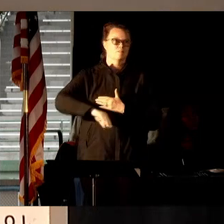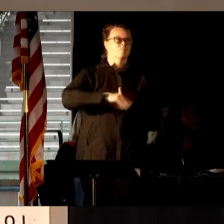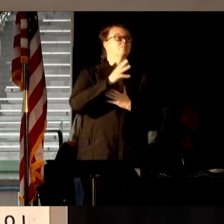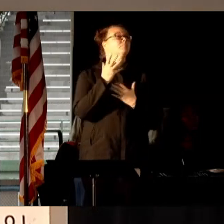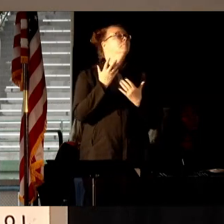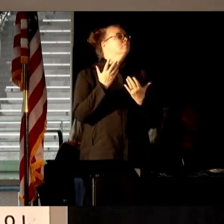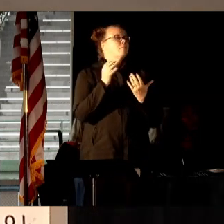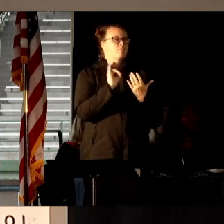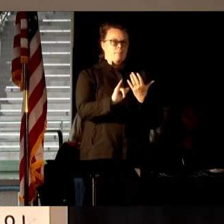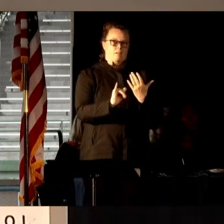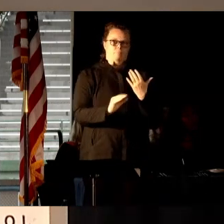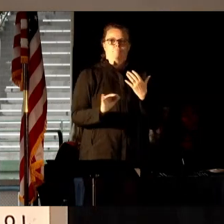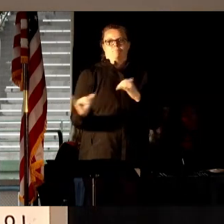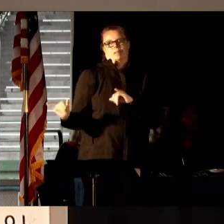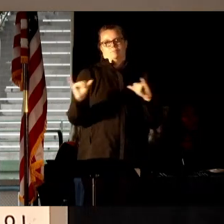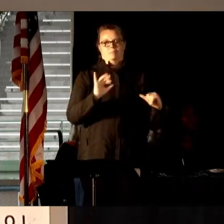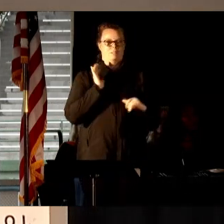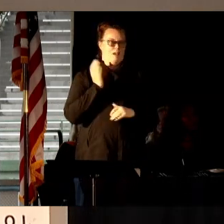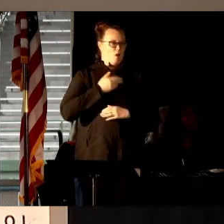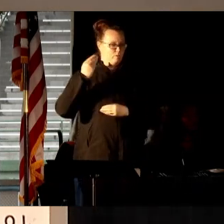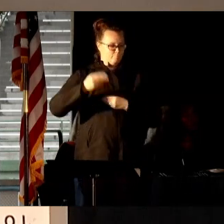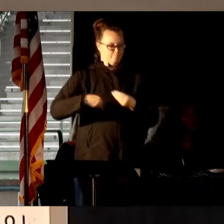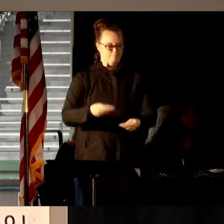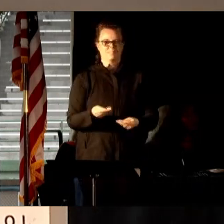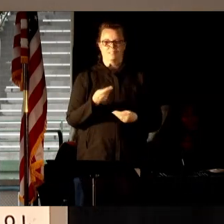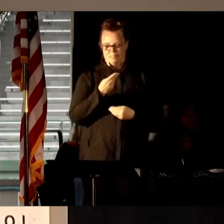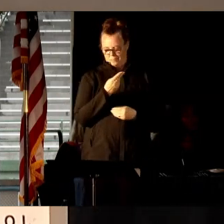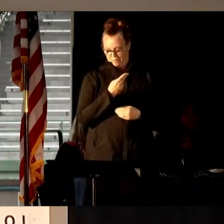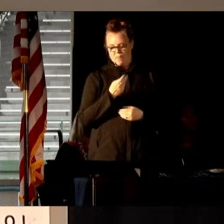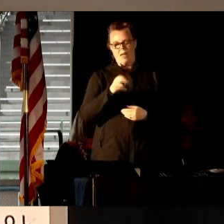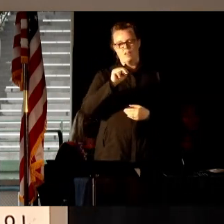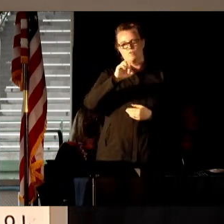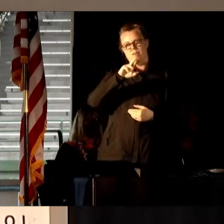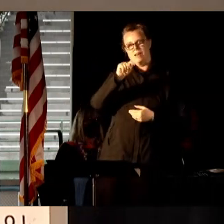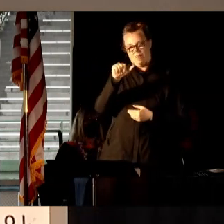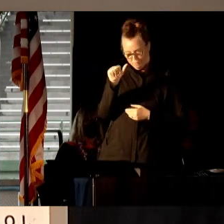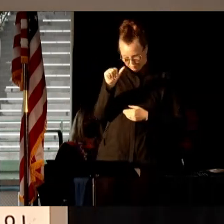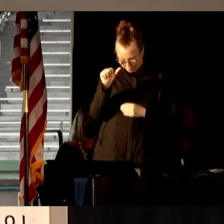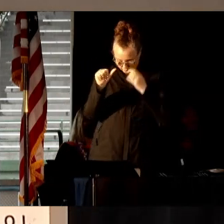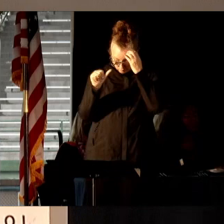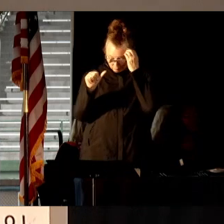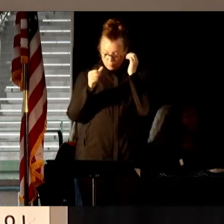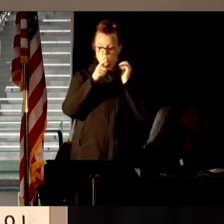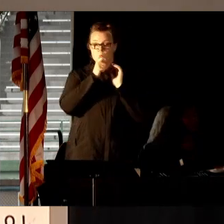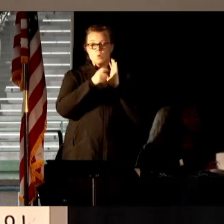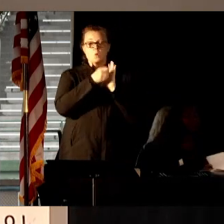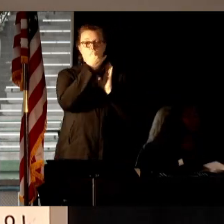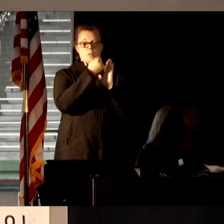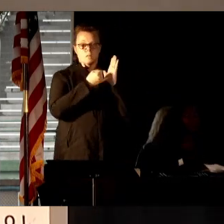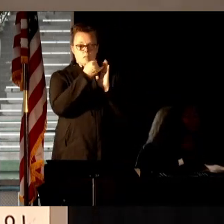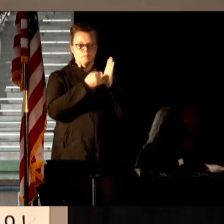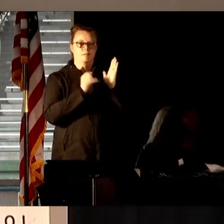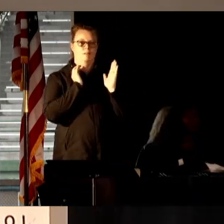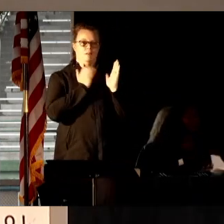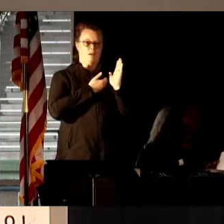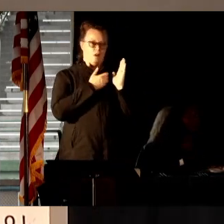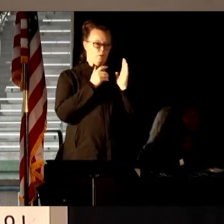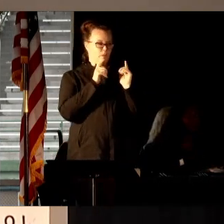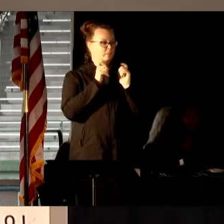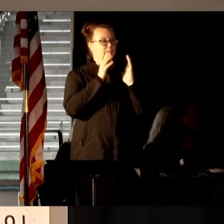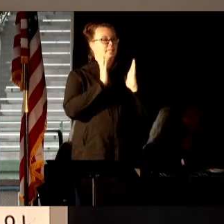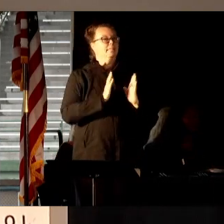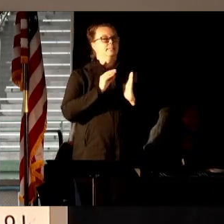Gila cells. Our now iconic logo was designed by Lee Emmert, our founding photography teacher, and our